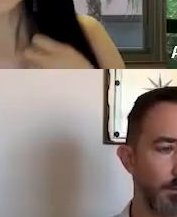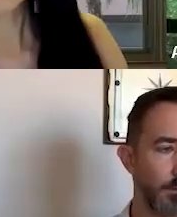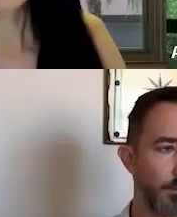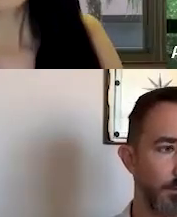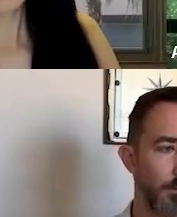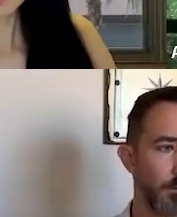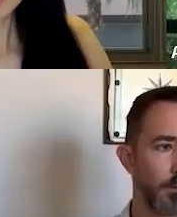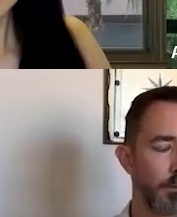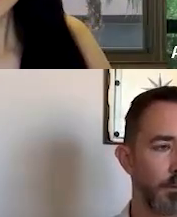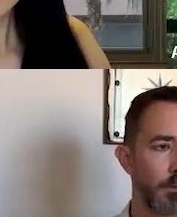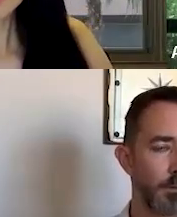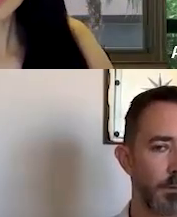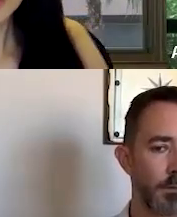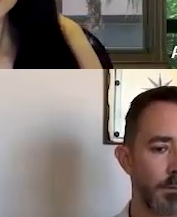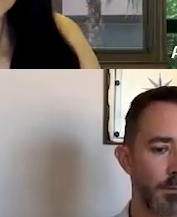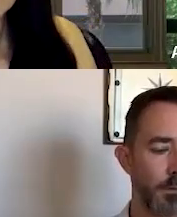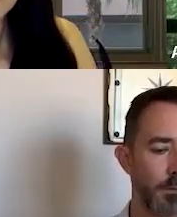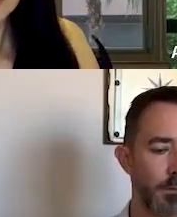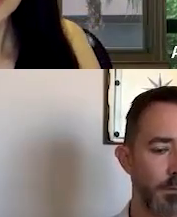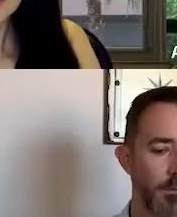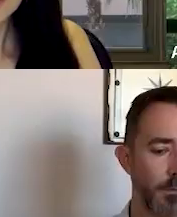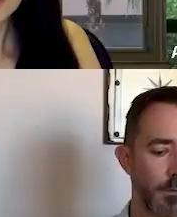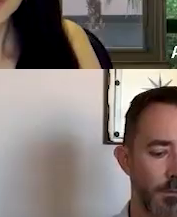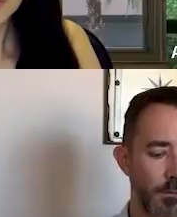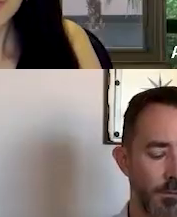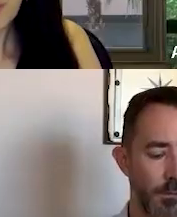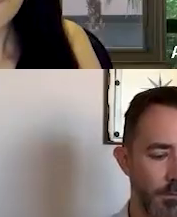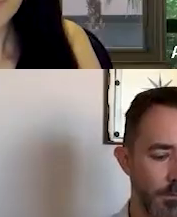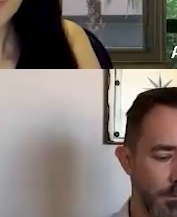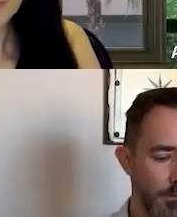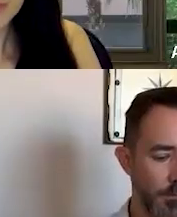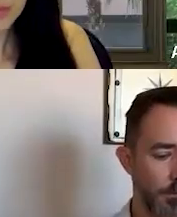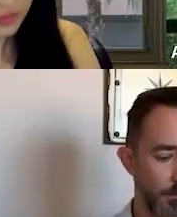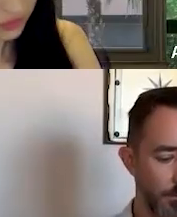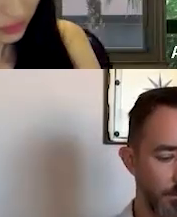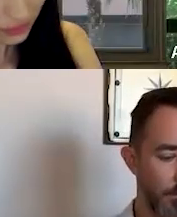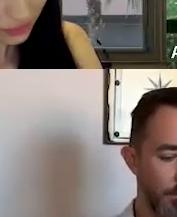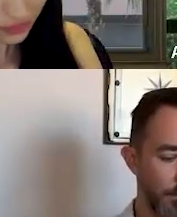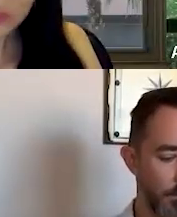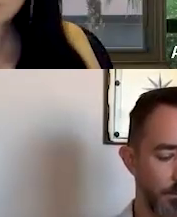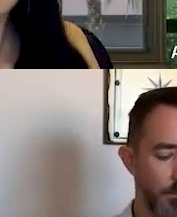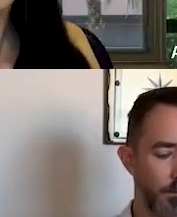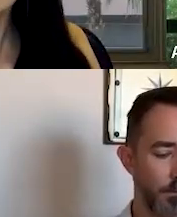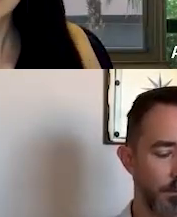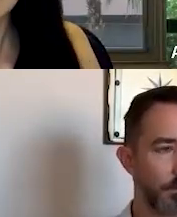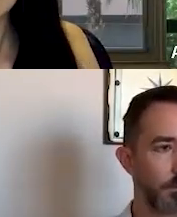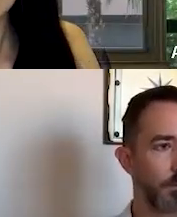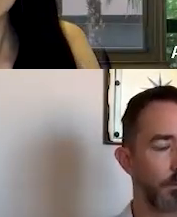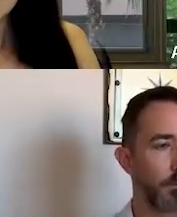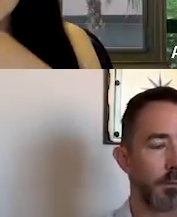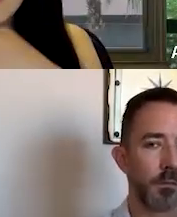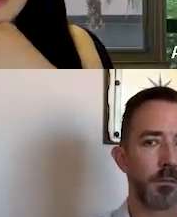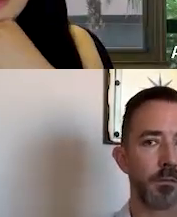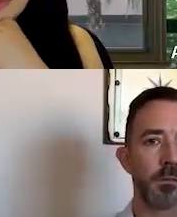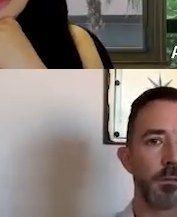of how ideally cross-systems partnerships and systems integration could look. Because it has to be all of the